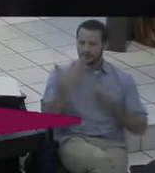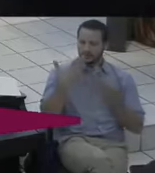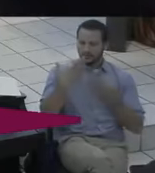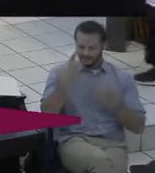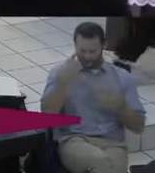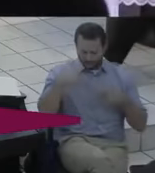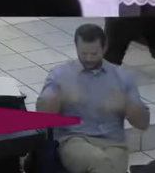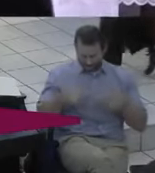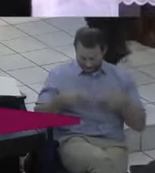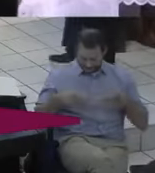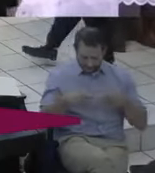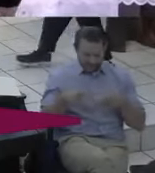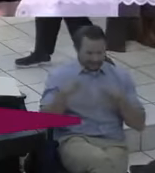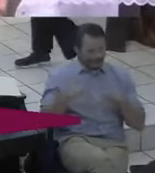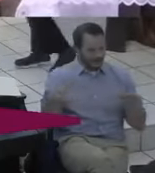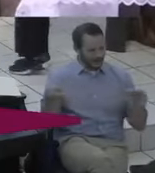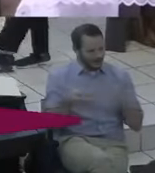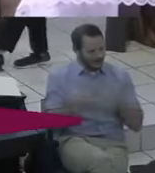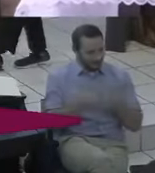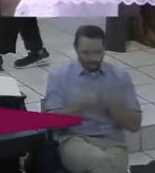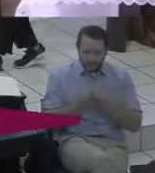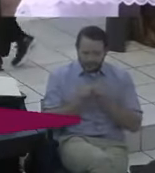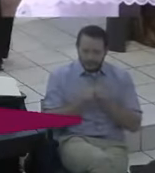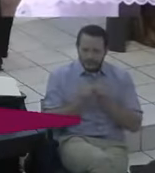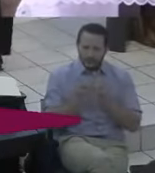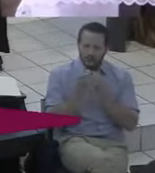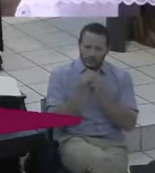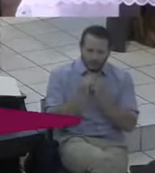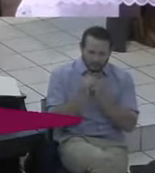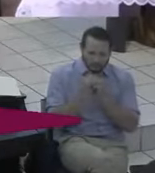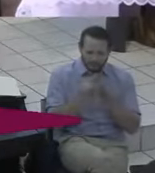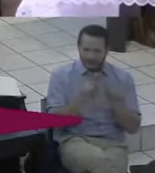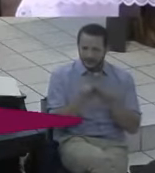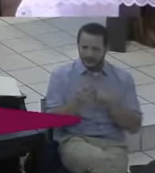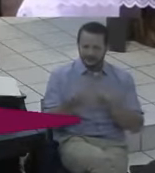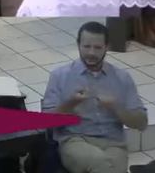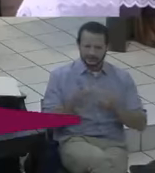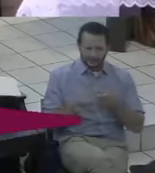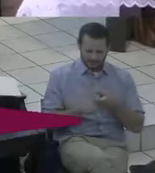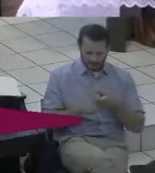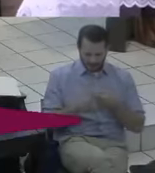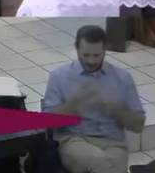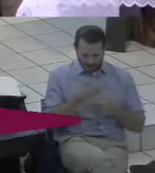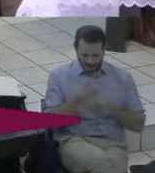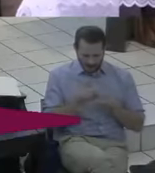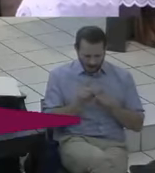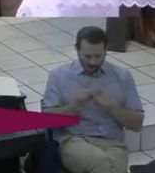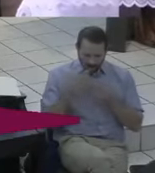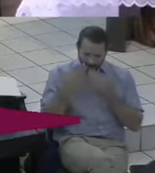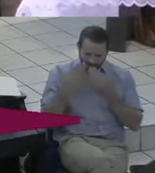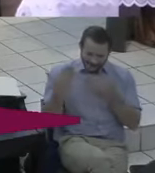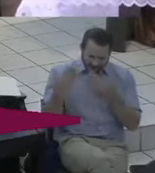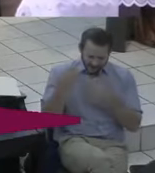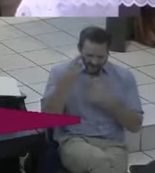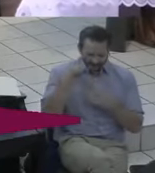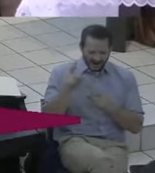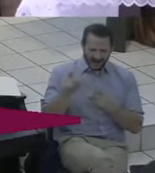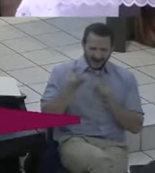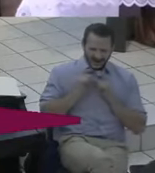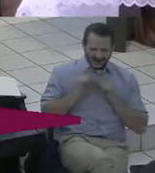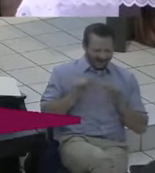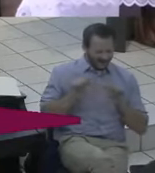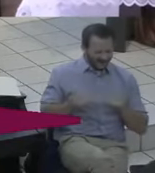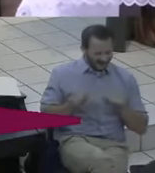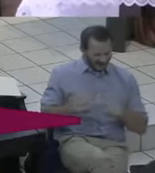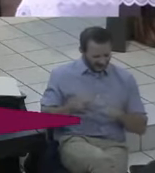that we have to join together as a congregation, to worship as friends. And we also thank you for giving us the